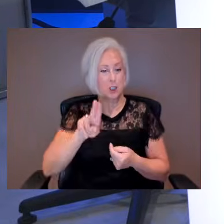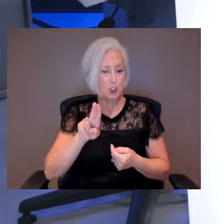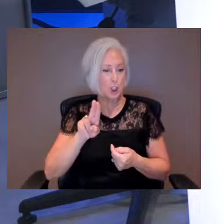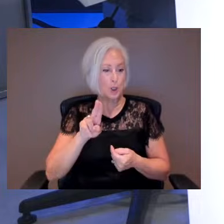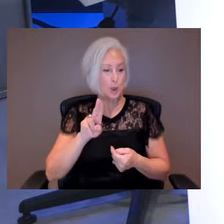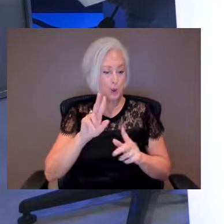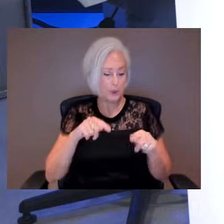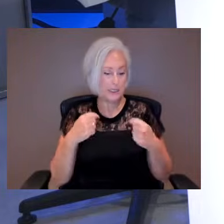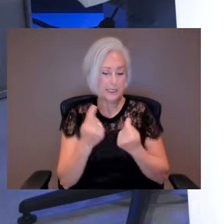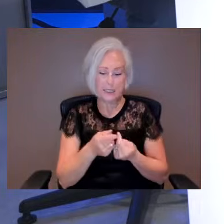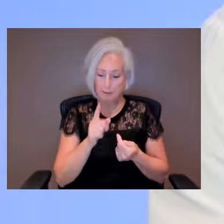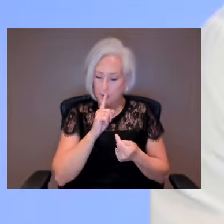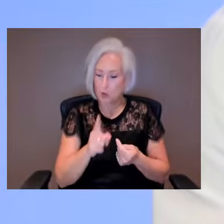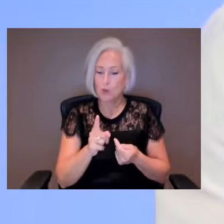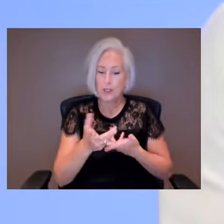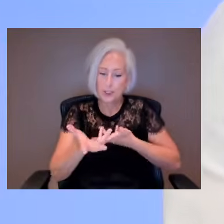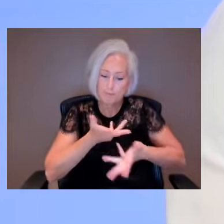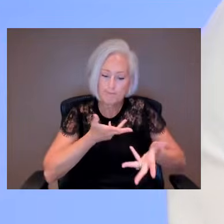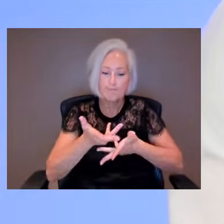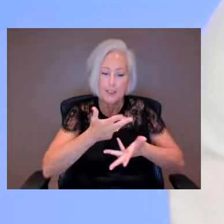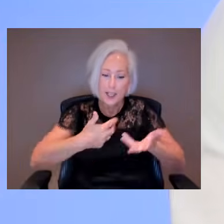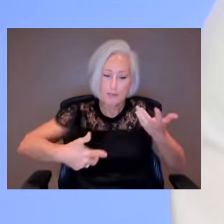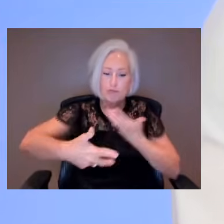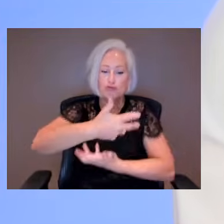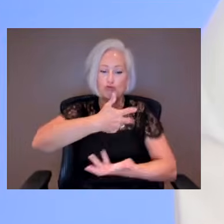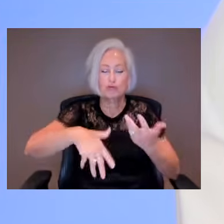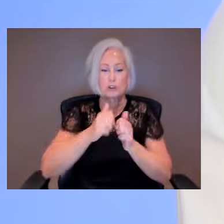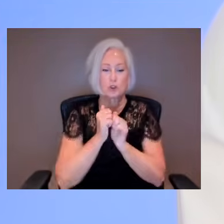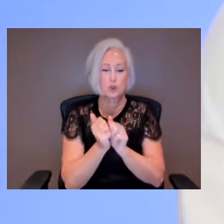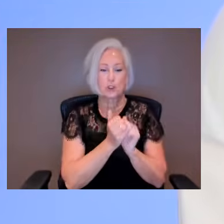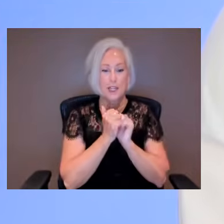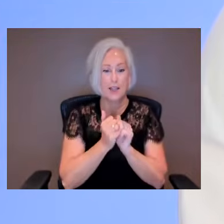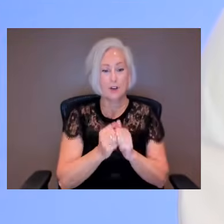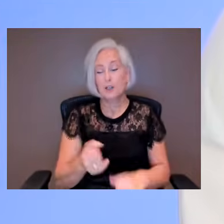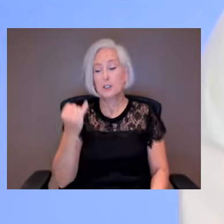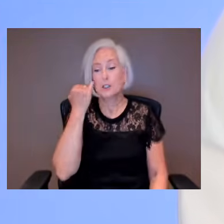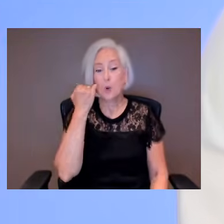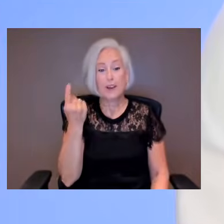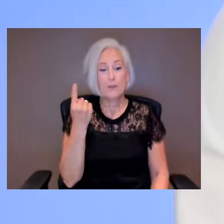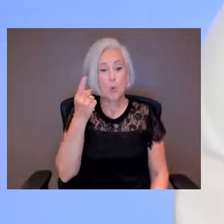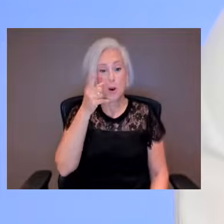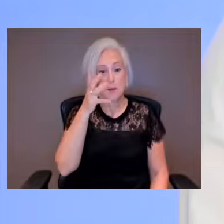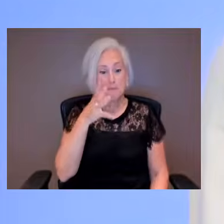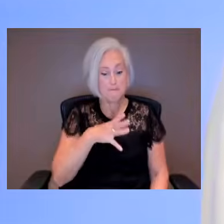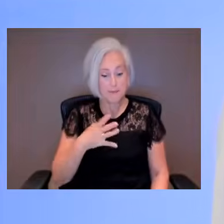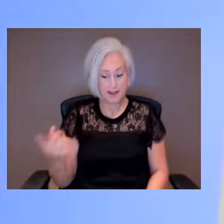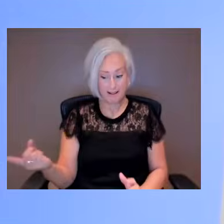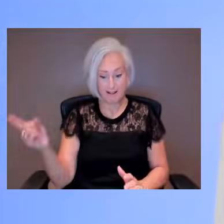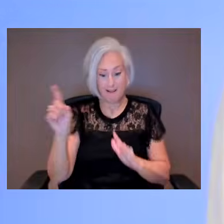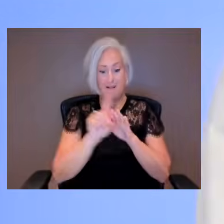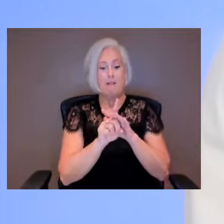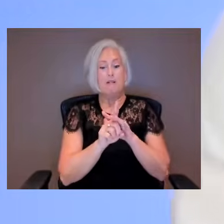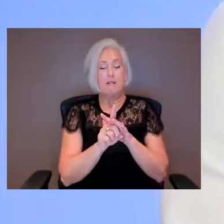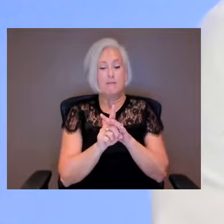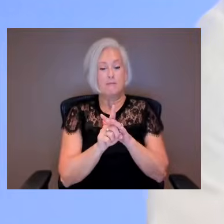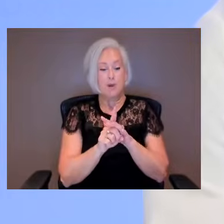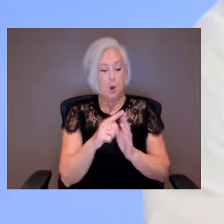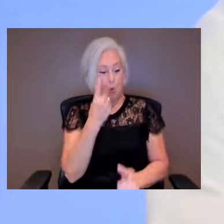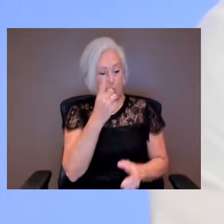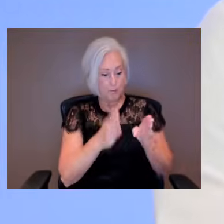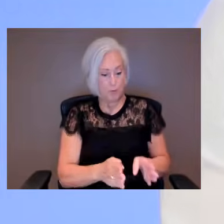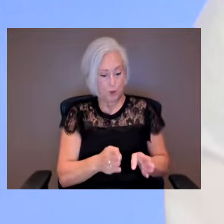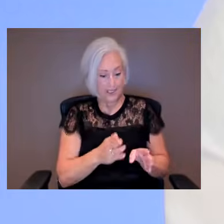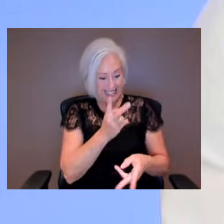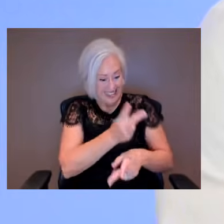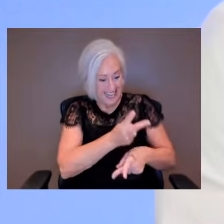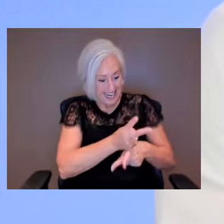And so when a patient like Matt walks in the door, it's not just one person discussing his case, it's multiple of us discussing his